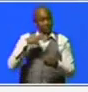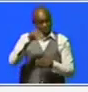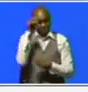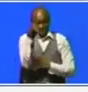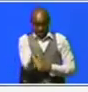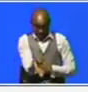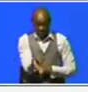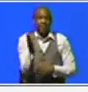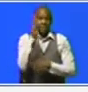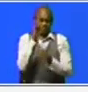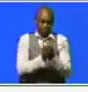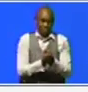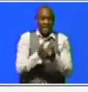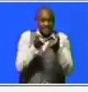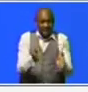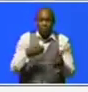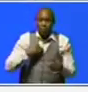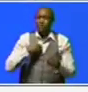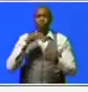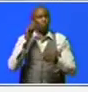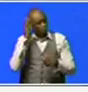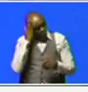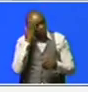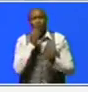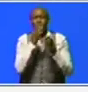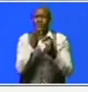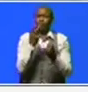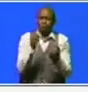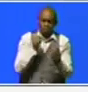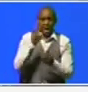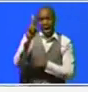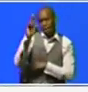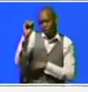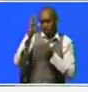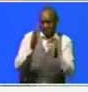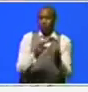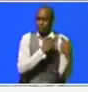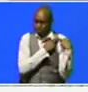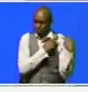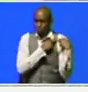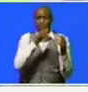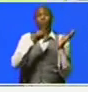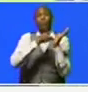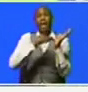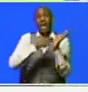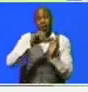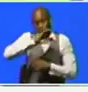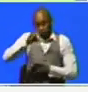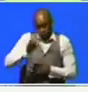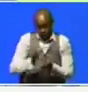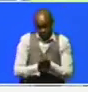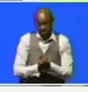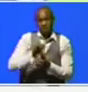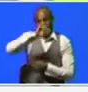afternoon. But of course, let's just get a word or two from the returning officer for Mwea constituency, Mr. Julius